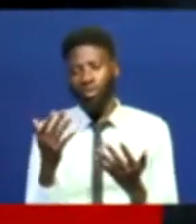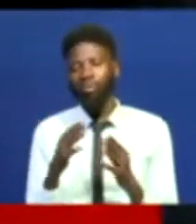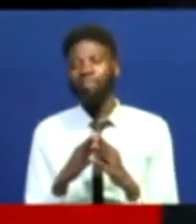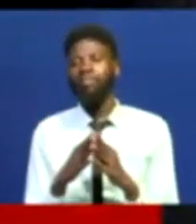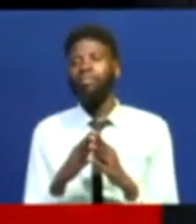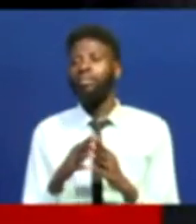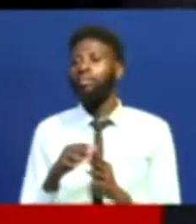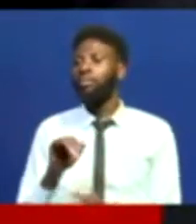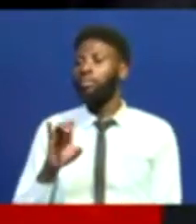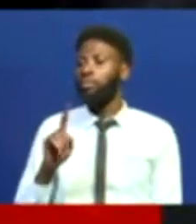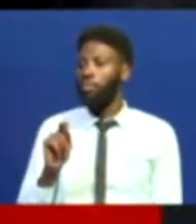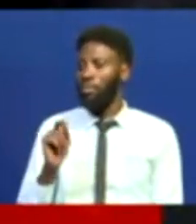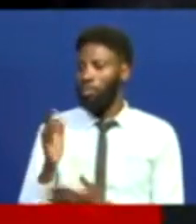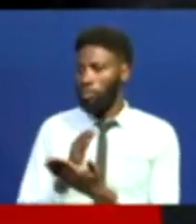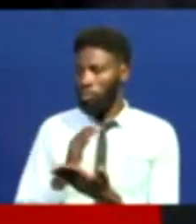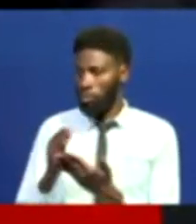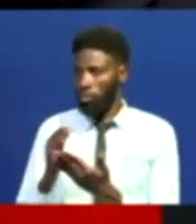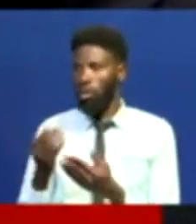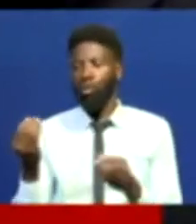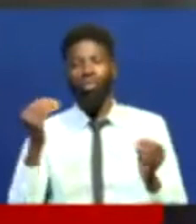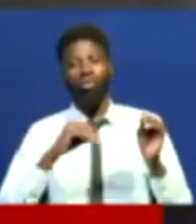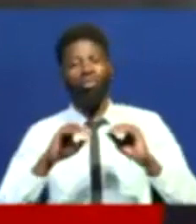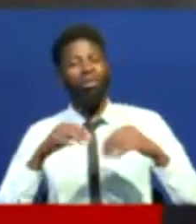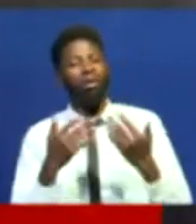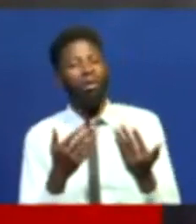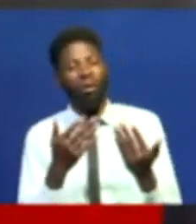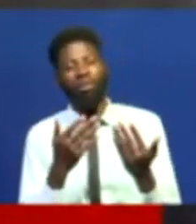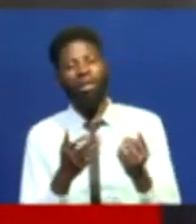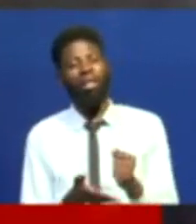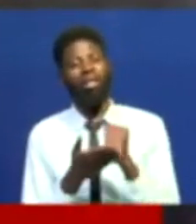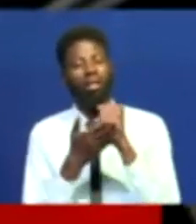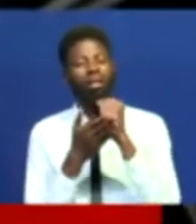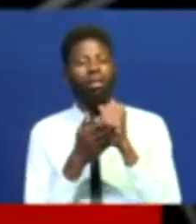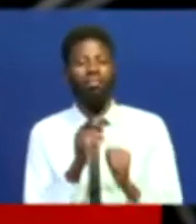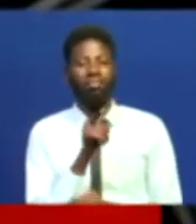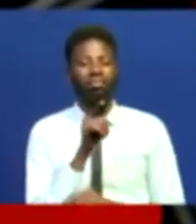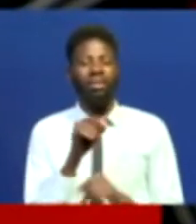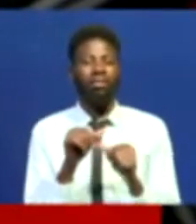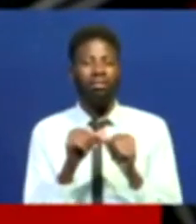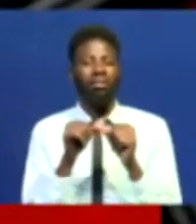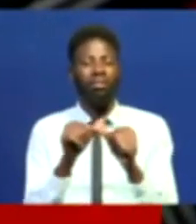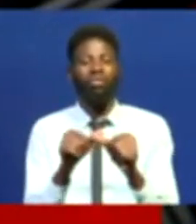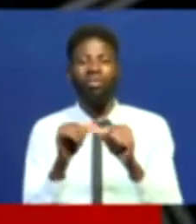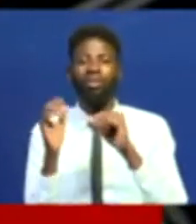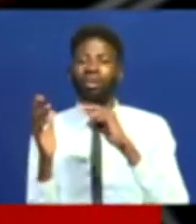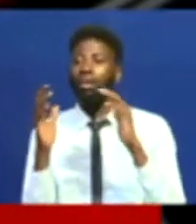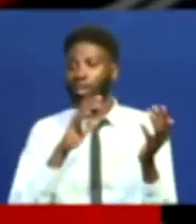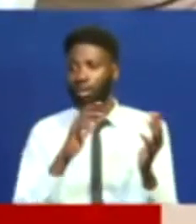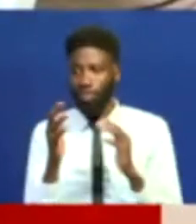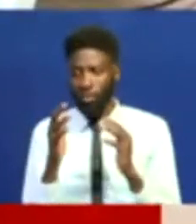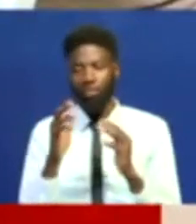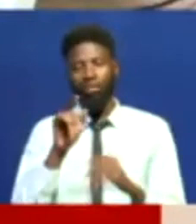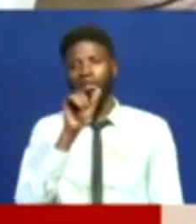that ICT sector has towards a sustainable climate for